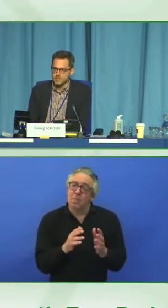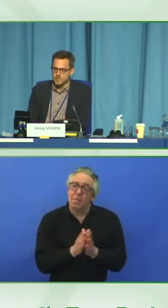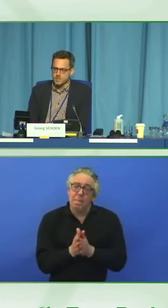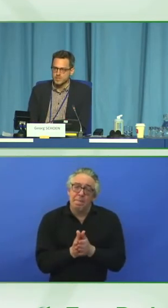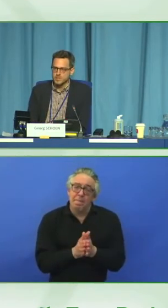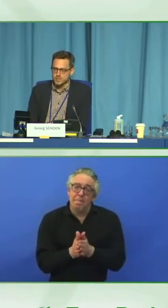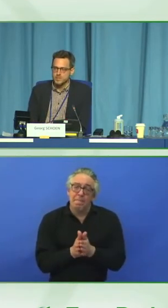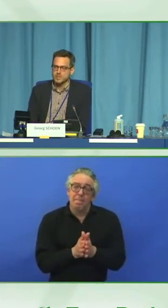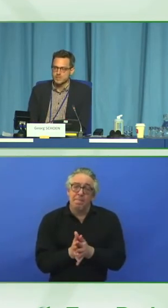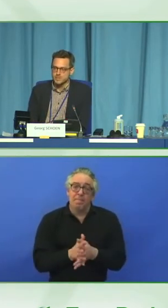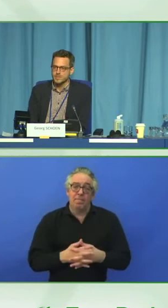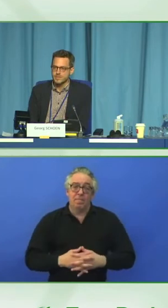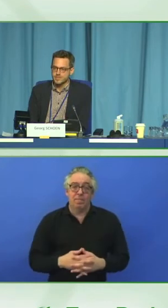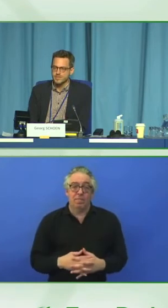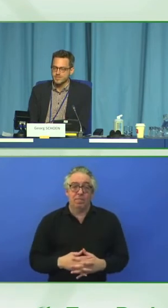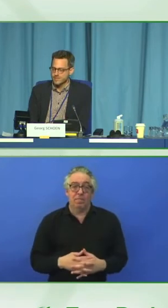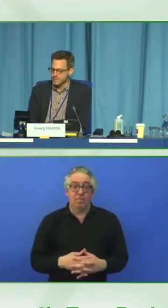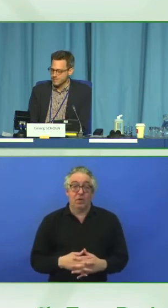I can go first.